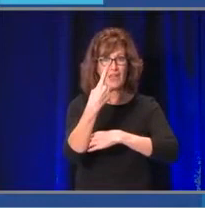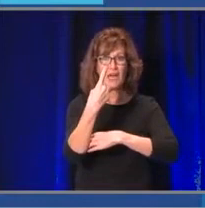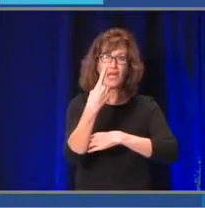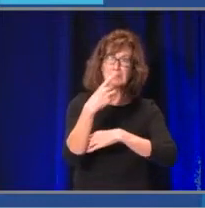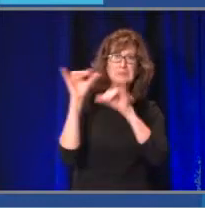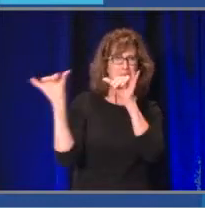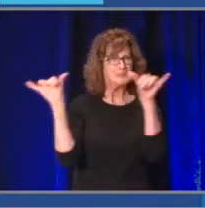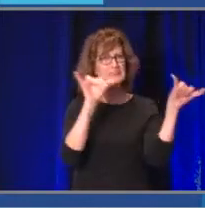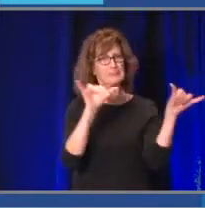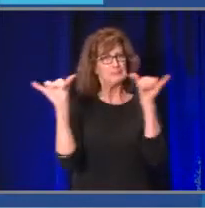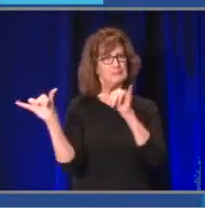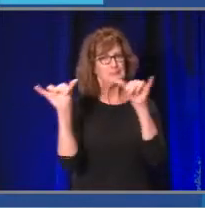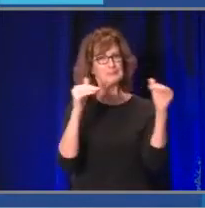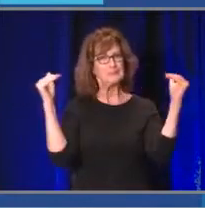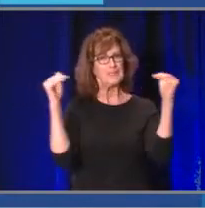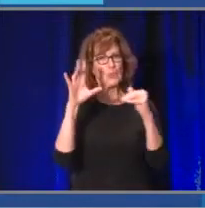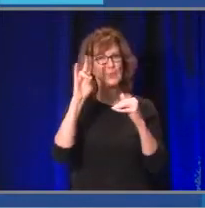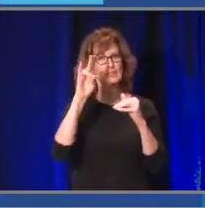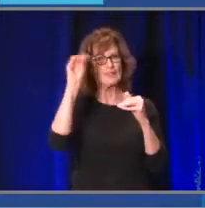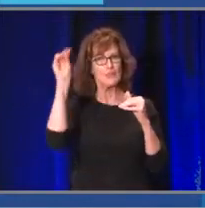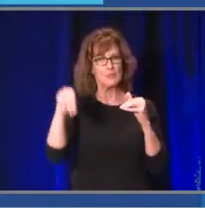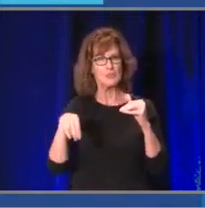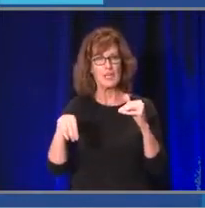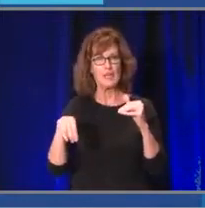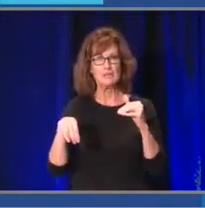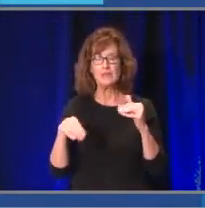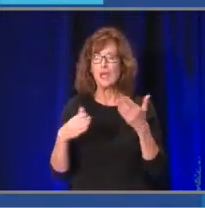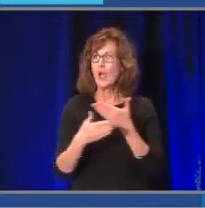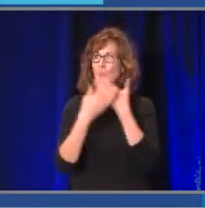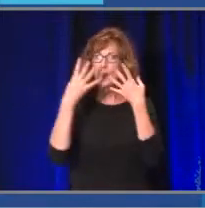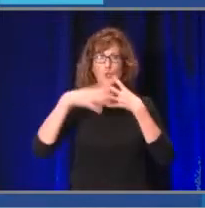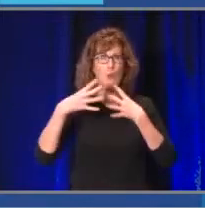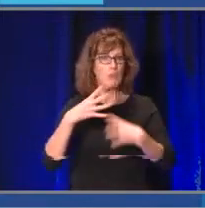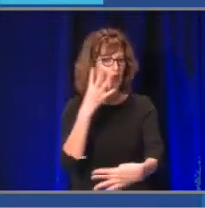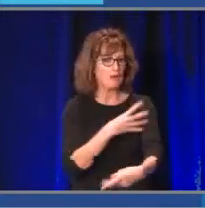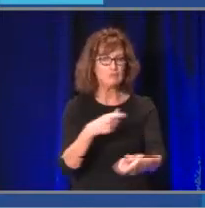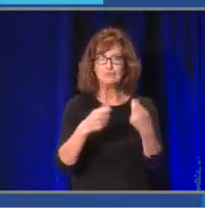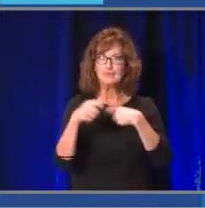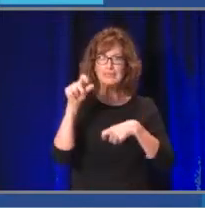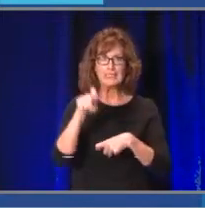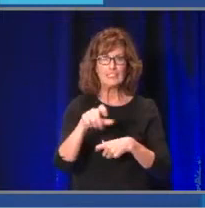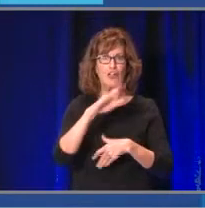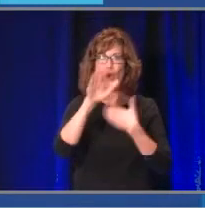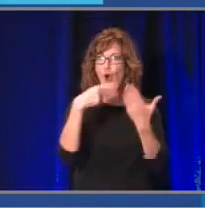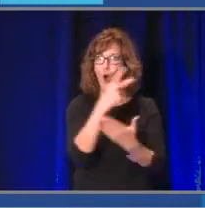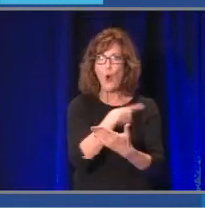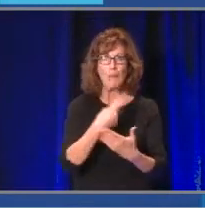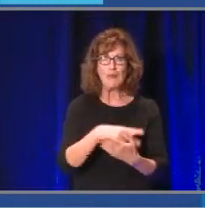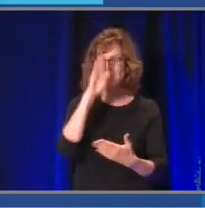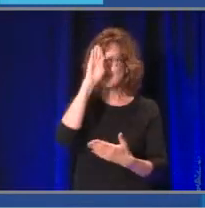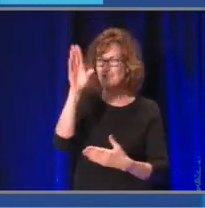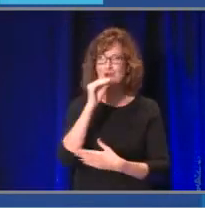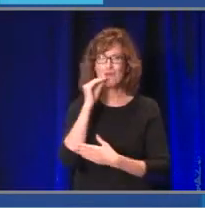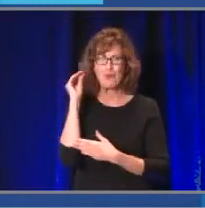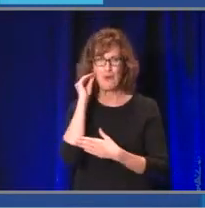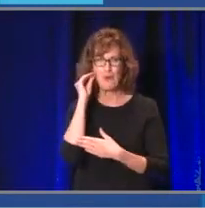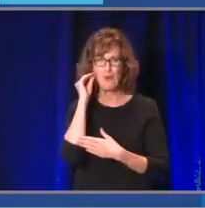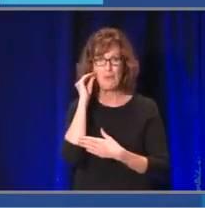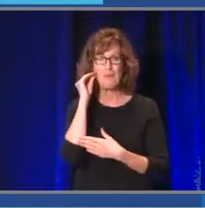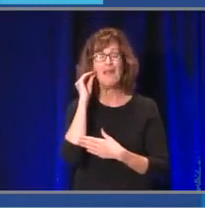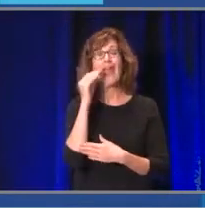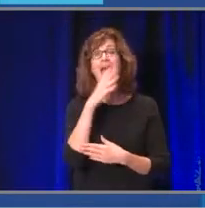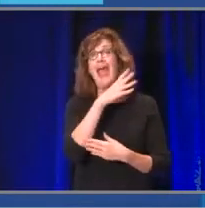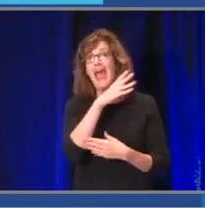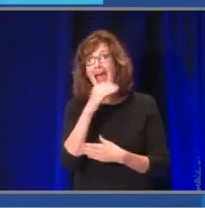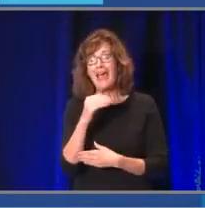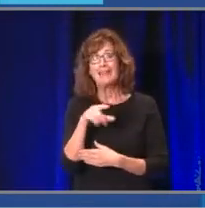about 70%. We have no transfusion rates. All our patients go home. And interesting, our readmission rate, the